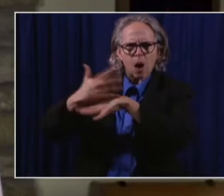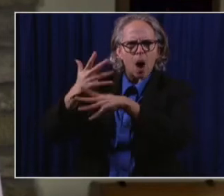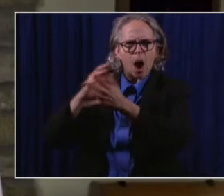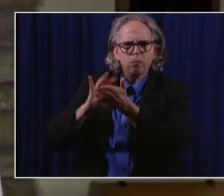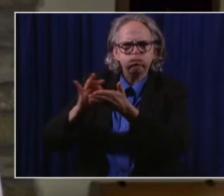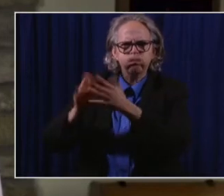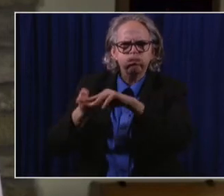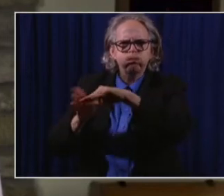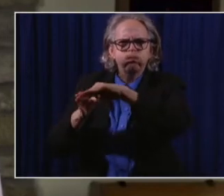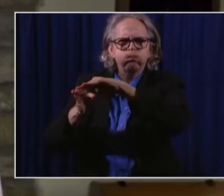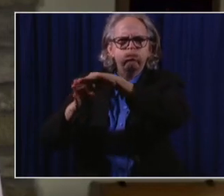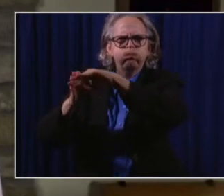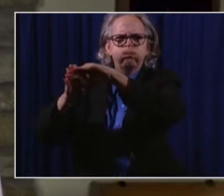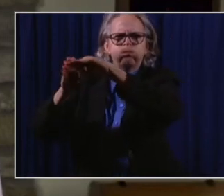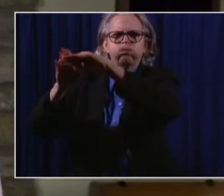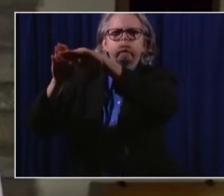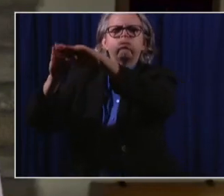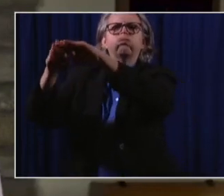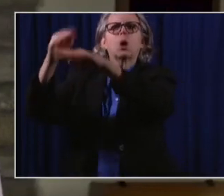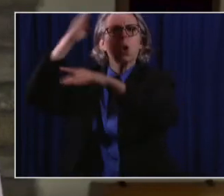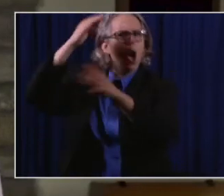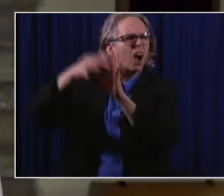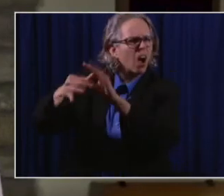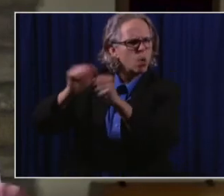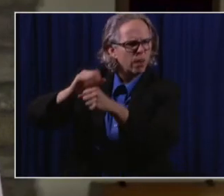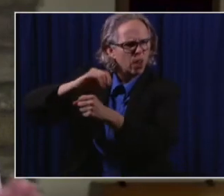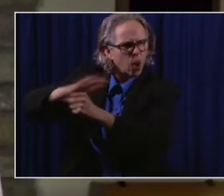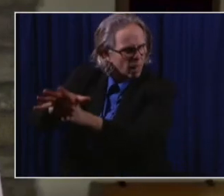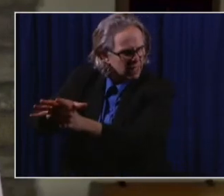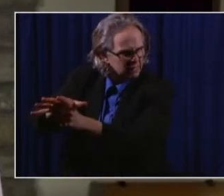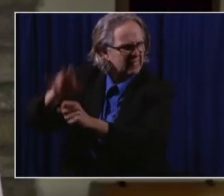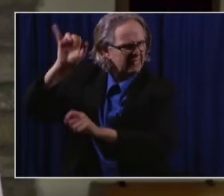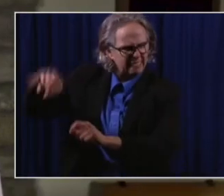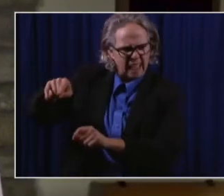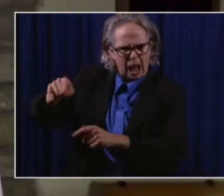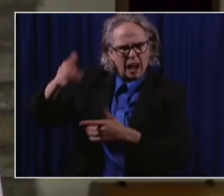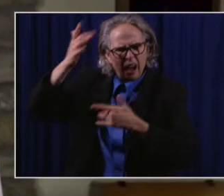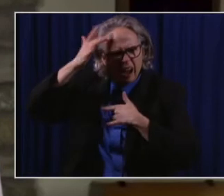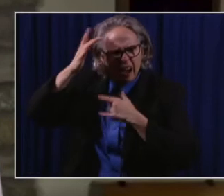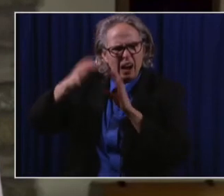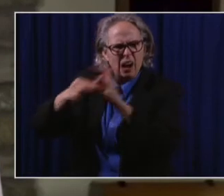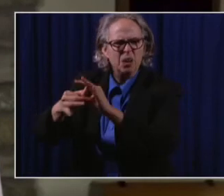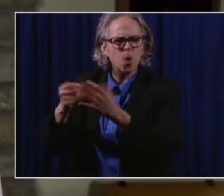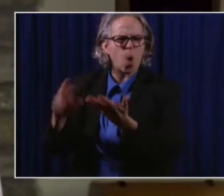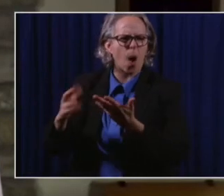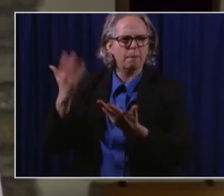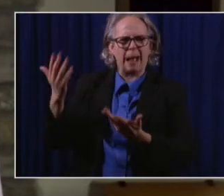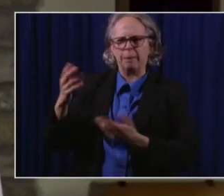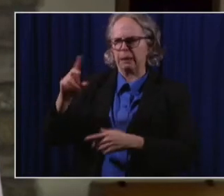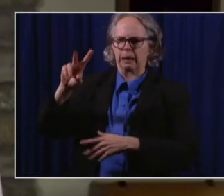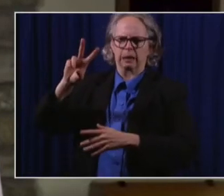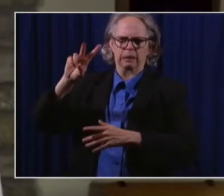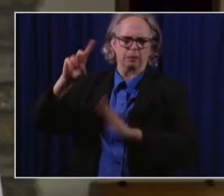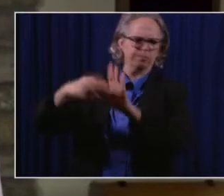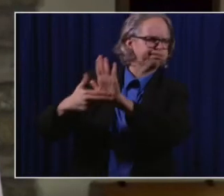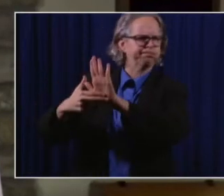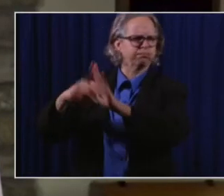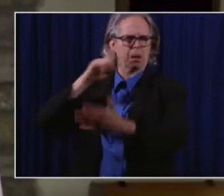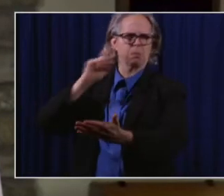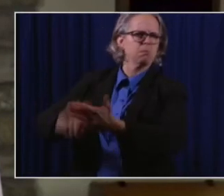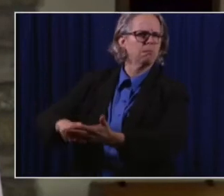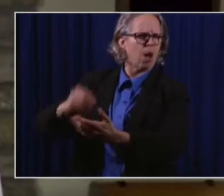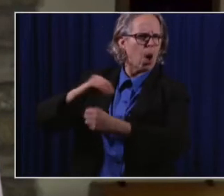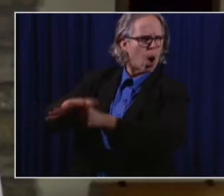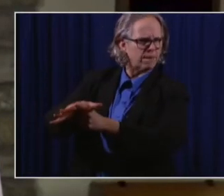COVID-like illness or a diagnosis over the last, and this is all over the last 3 weeks. It provides information on the healthcare seeking behavior